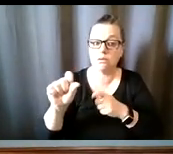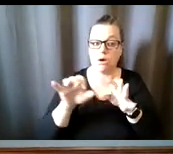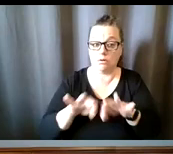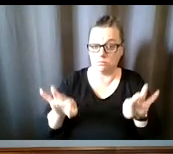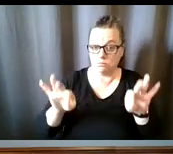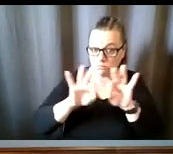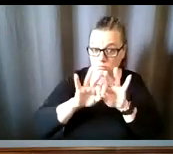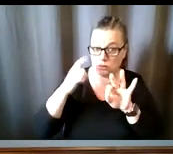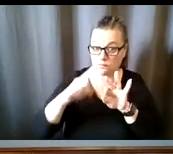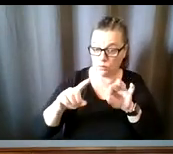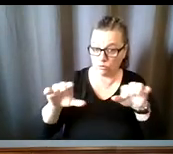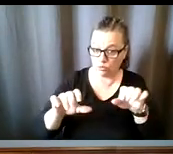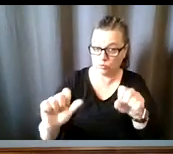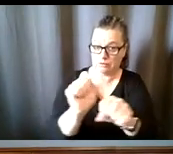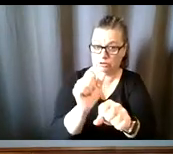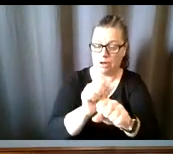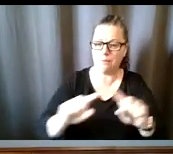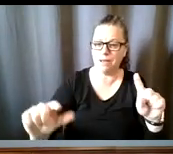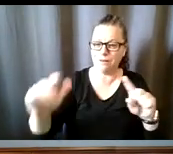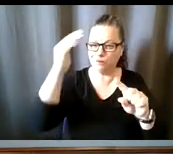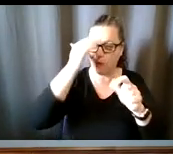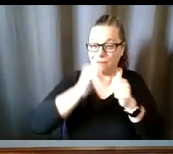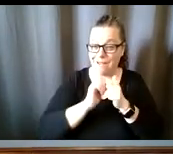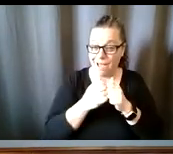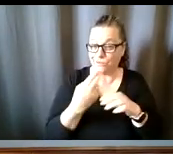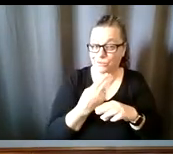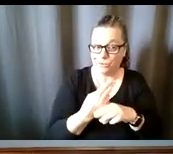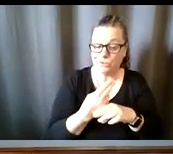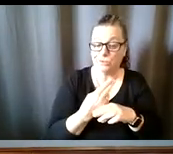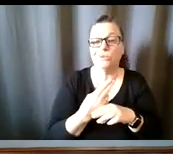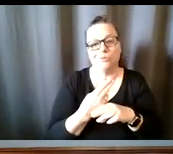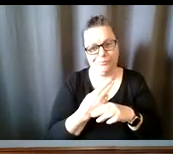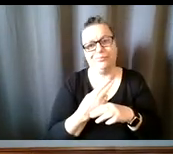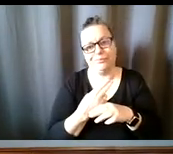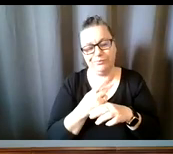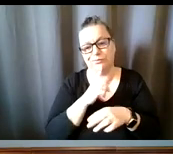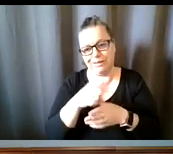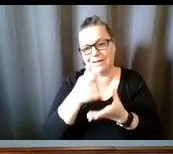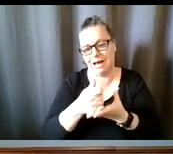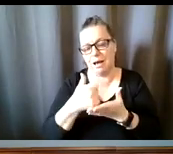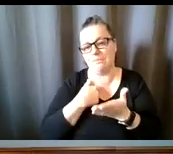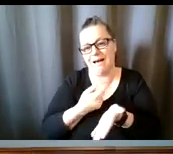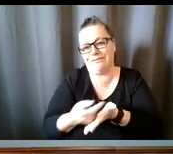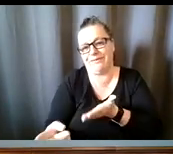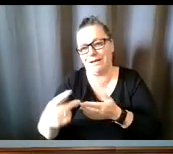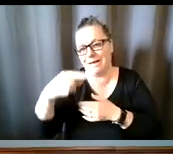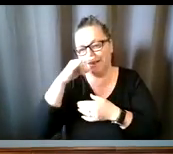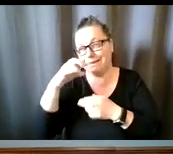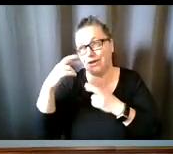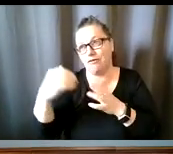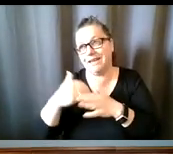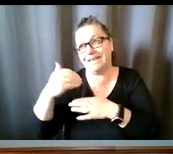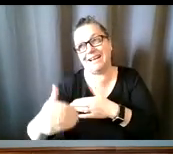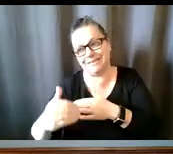but really knowing how to use them really does make all the difference. And in that sense, I failed my kids. Hopefully the next generation, they'll do a better job